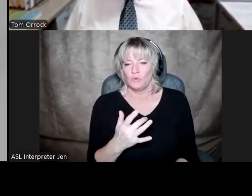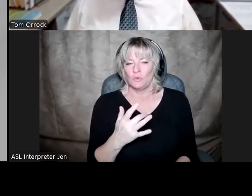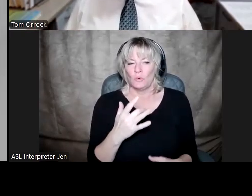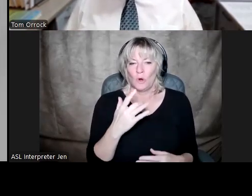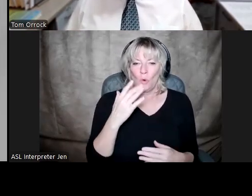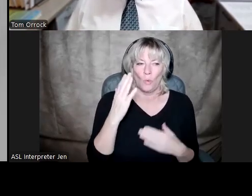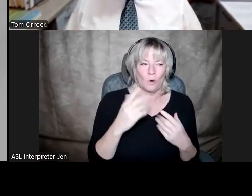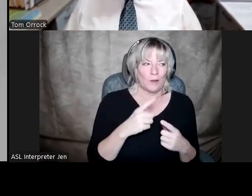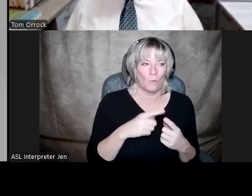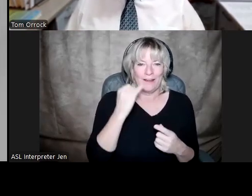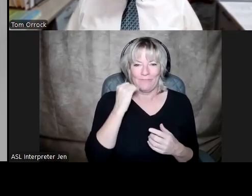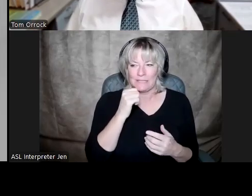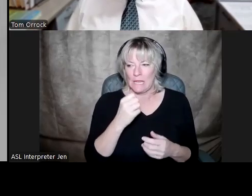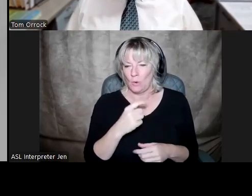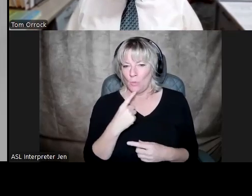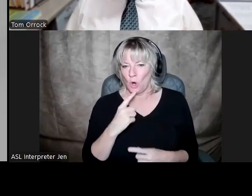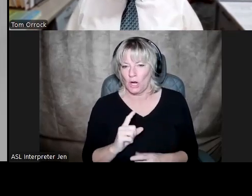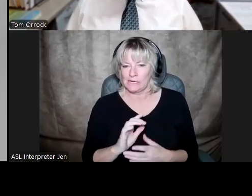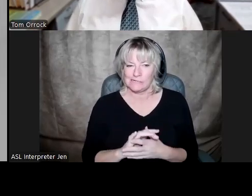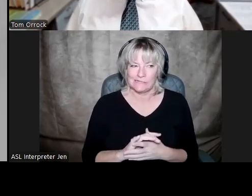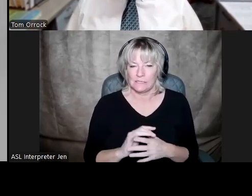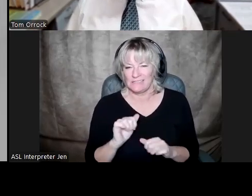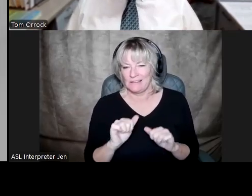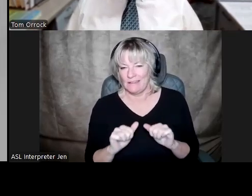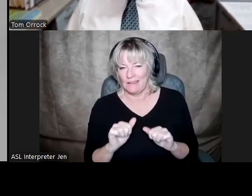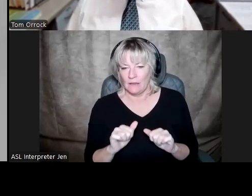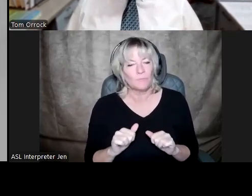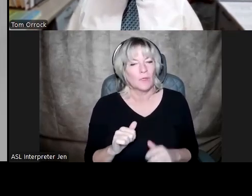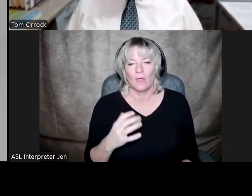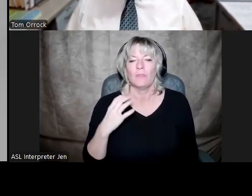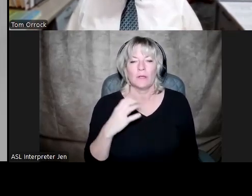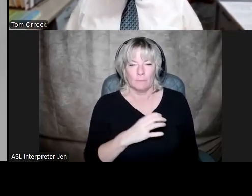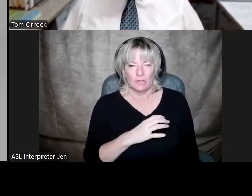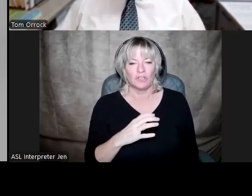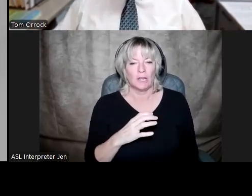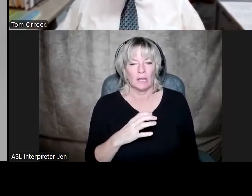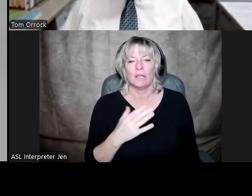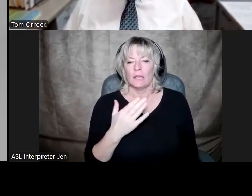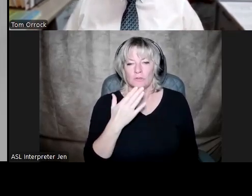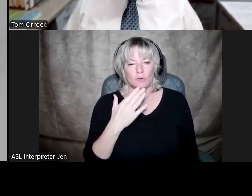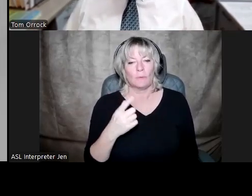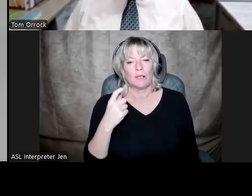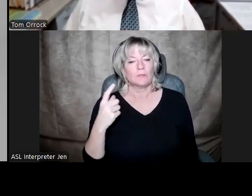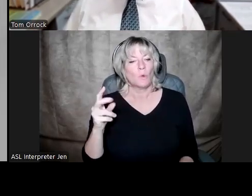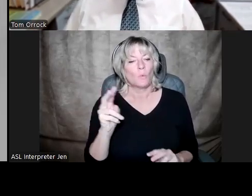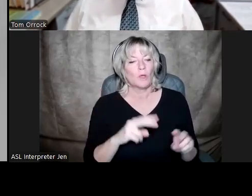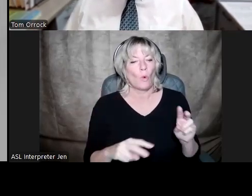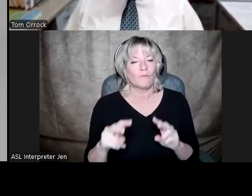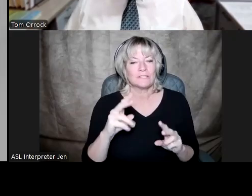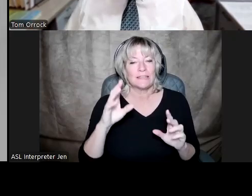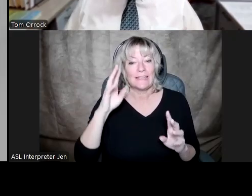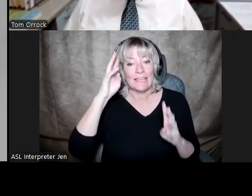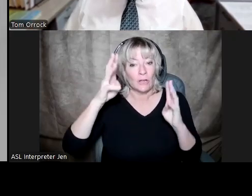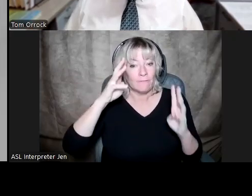this doesn't work. And I think the nice thing about the commission is that we also oversee the innovation